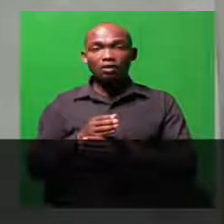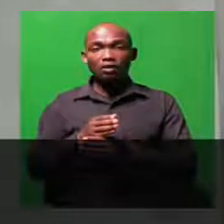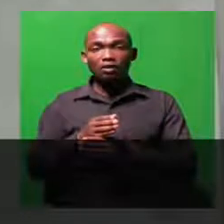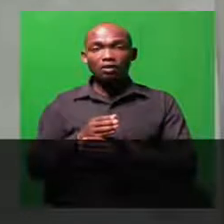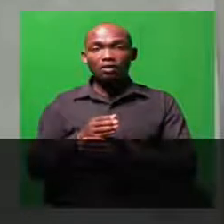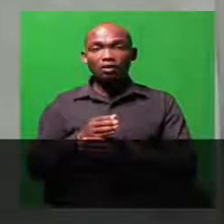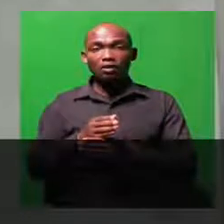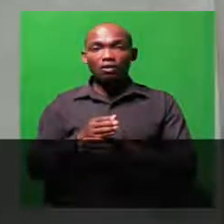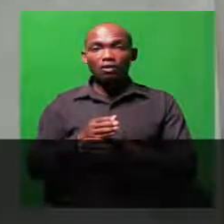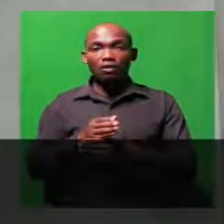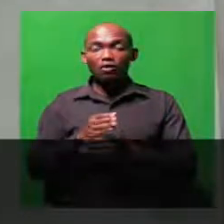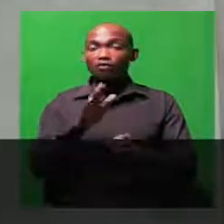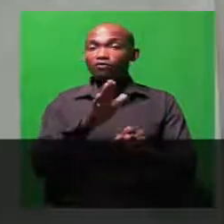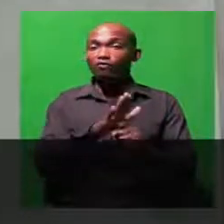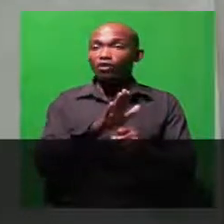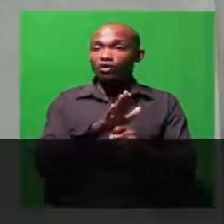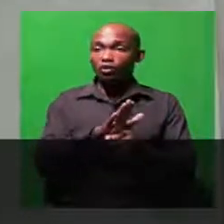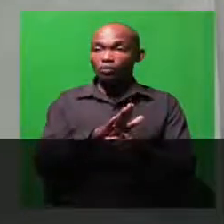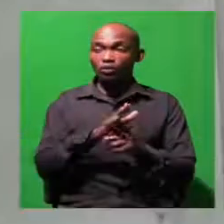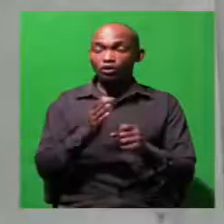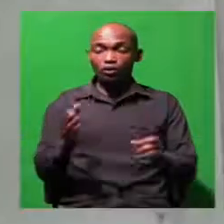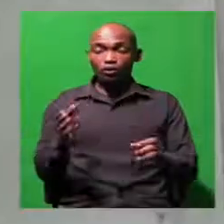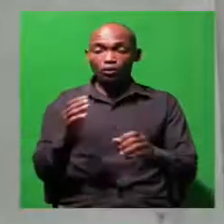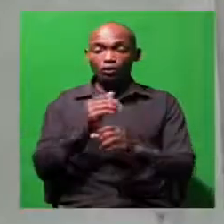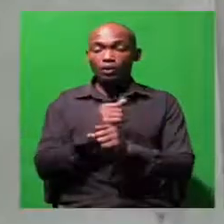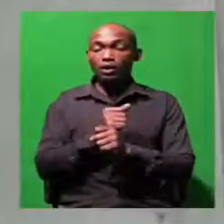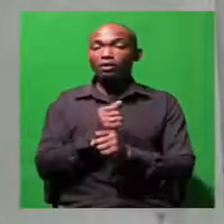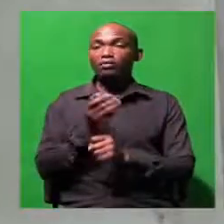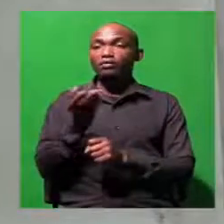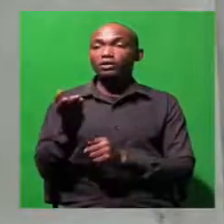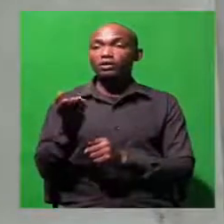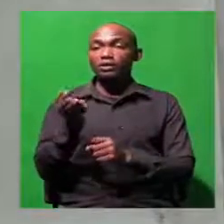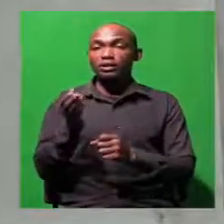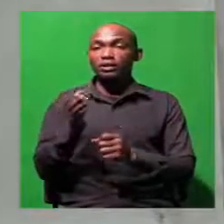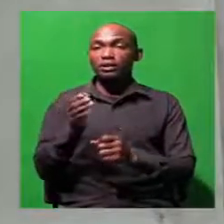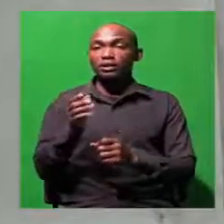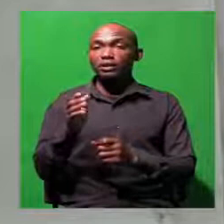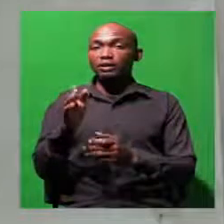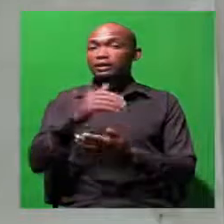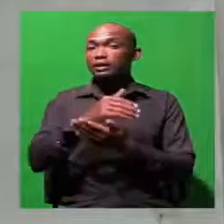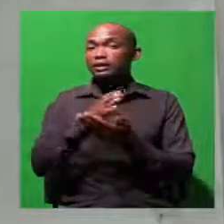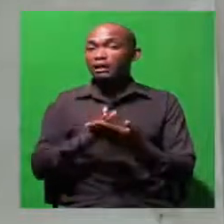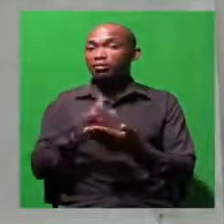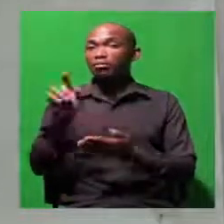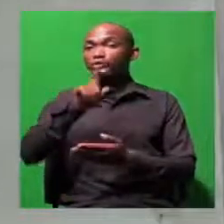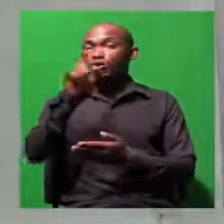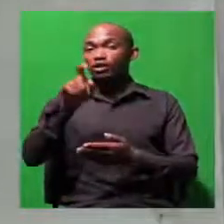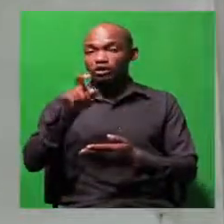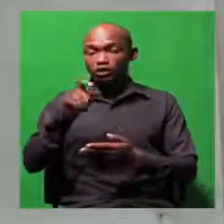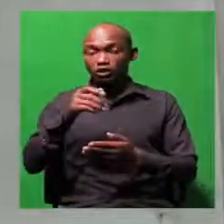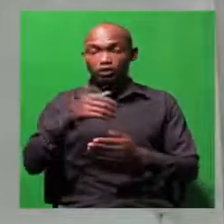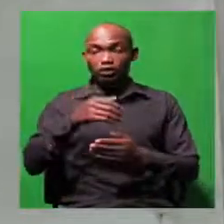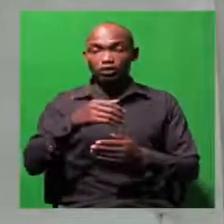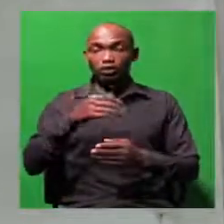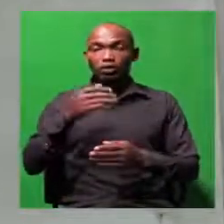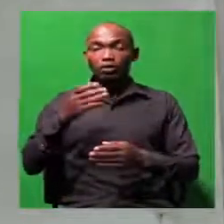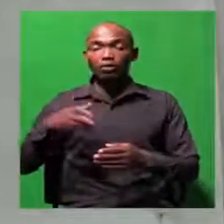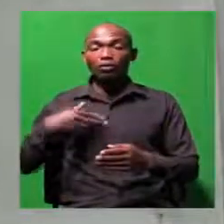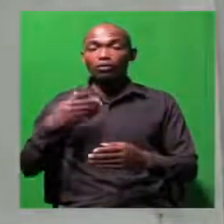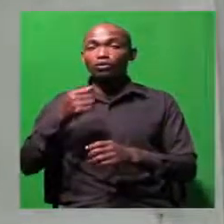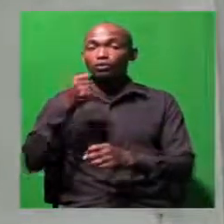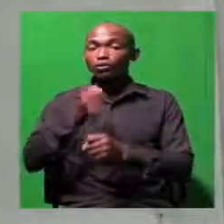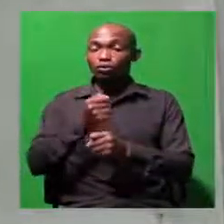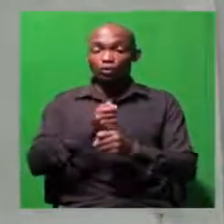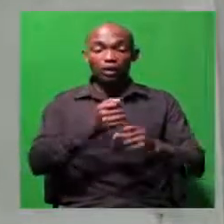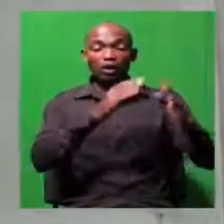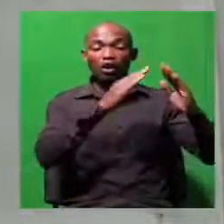of the irregular object like a stone, we have some questions that we have to